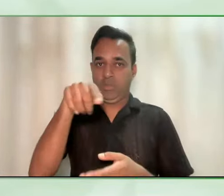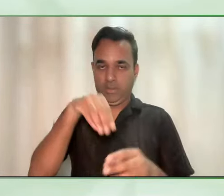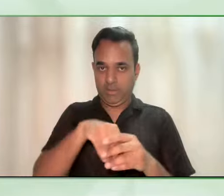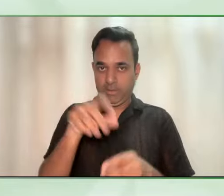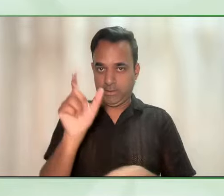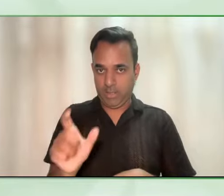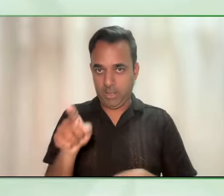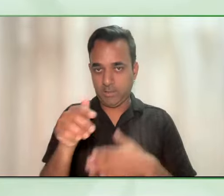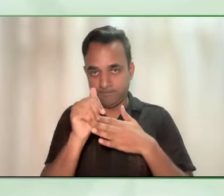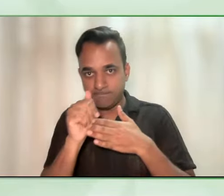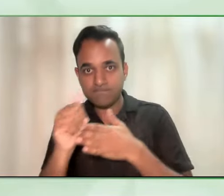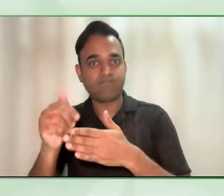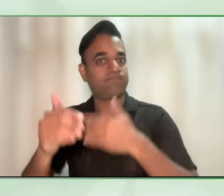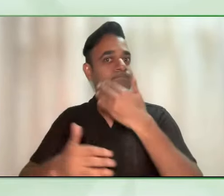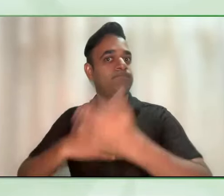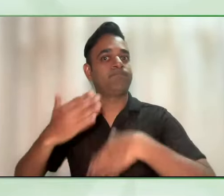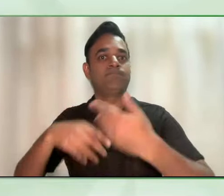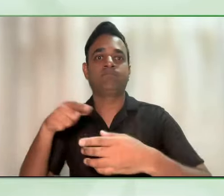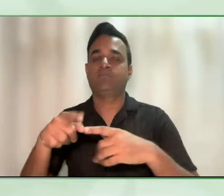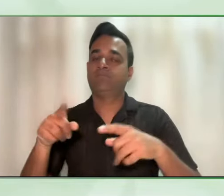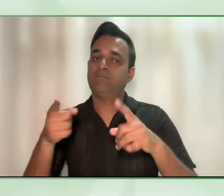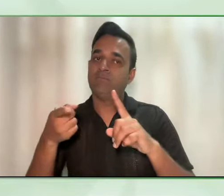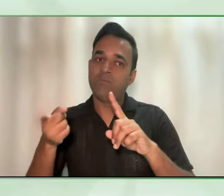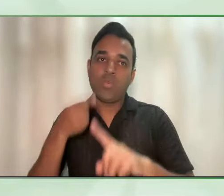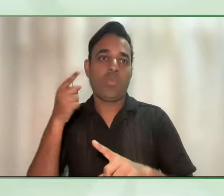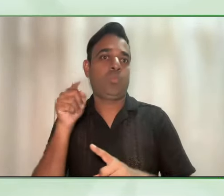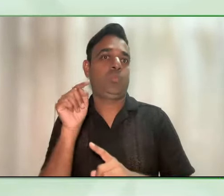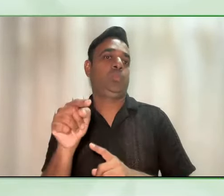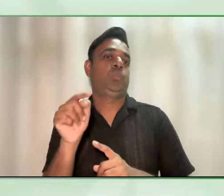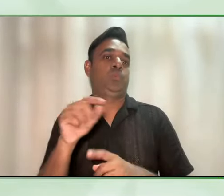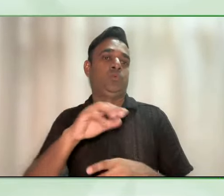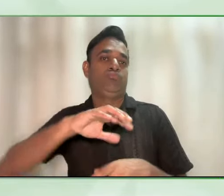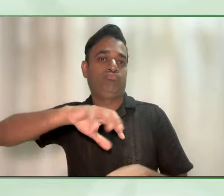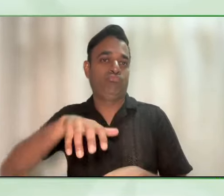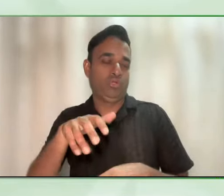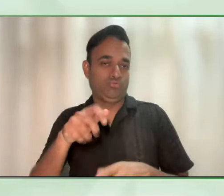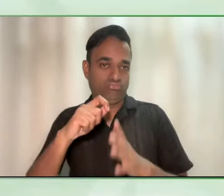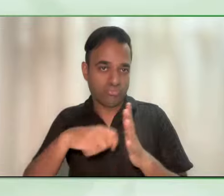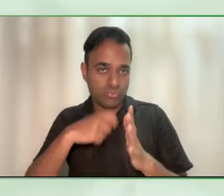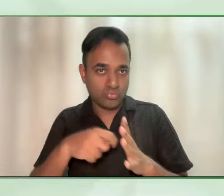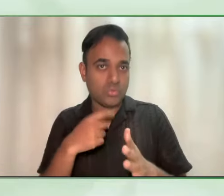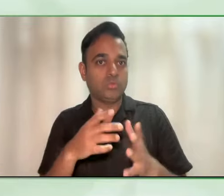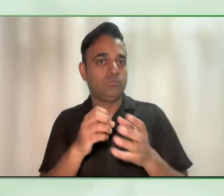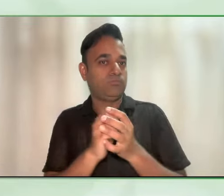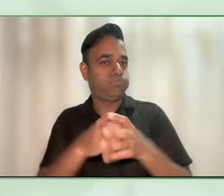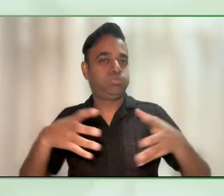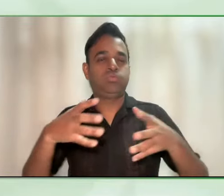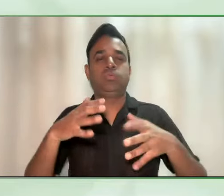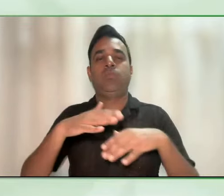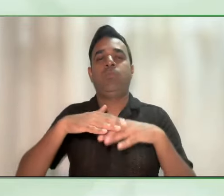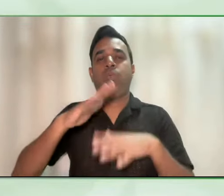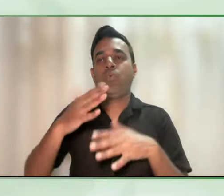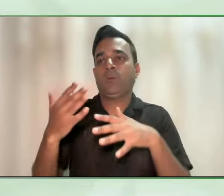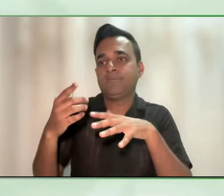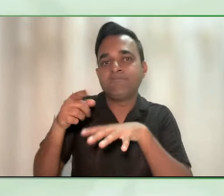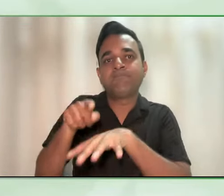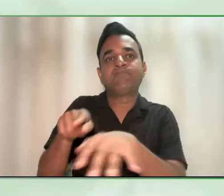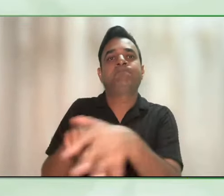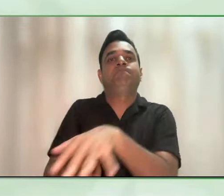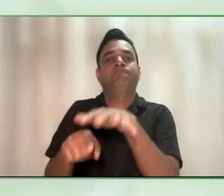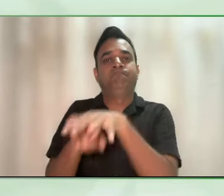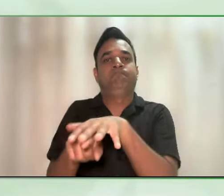My question for you would be, I mean, it's very much about supported employment, isn't it? So the